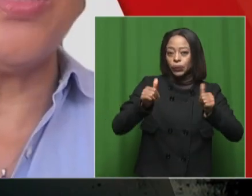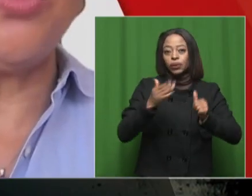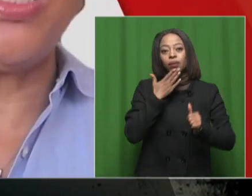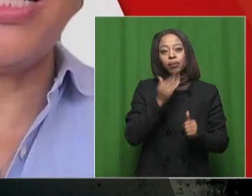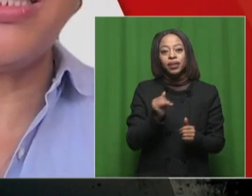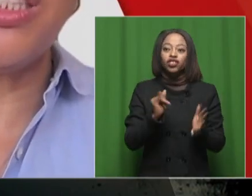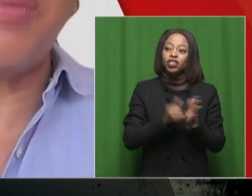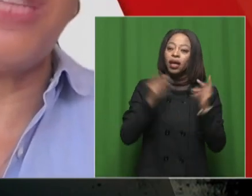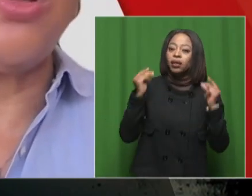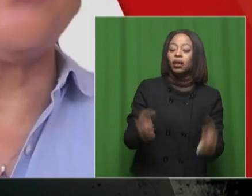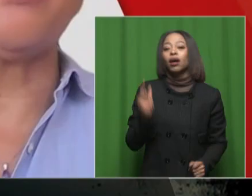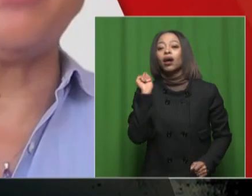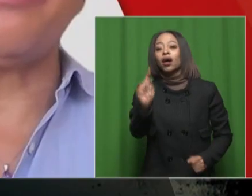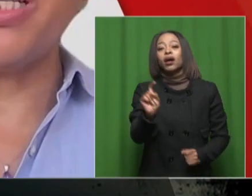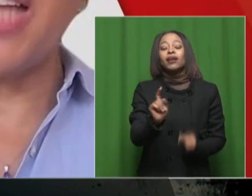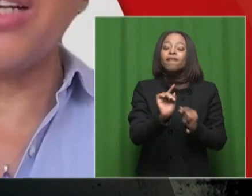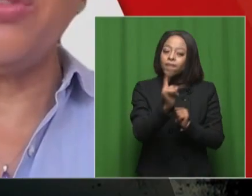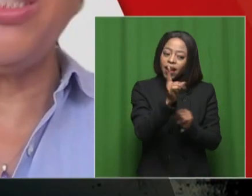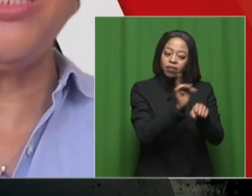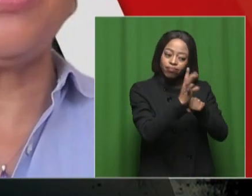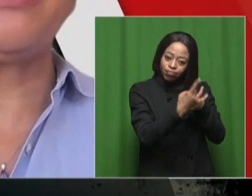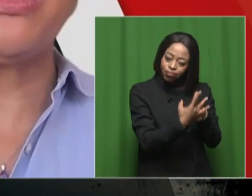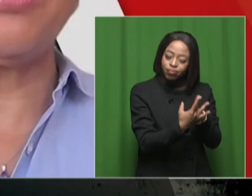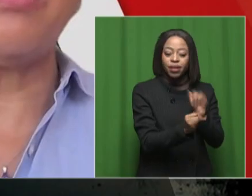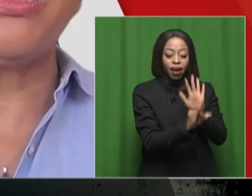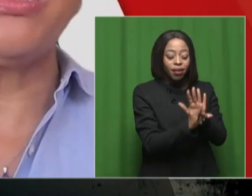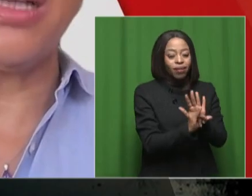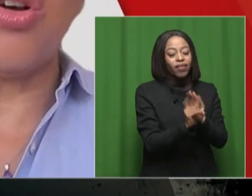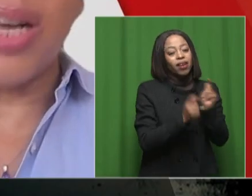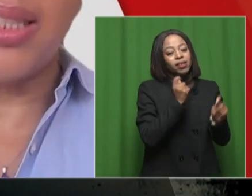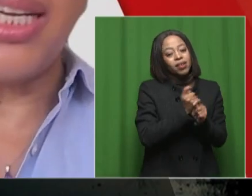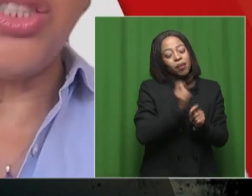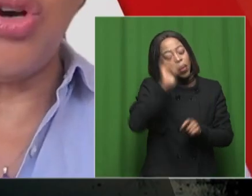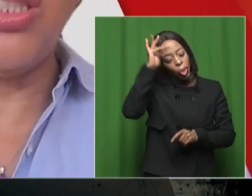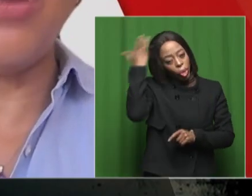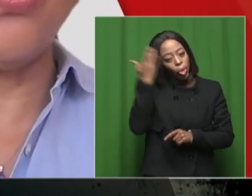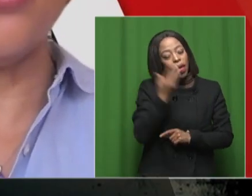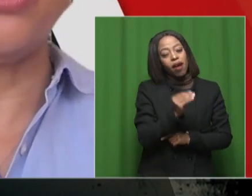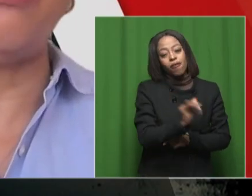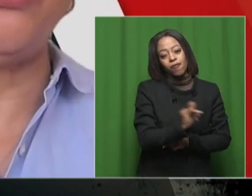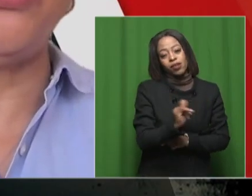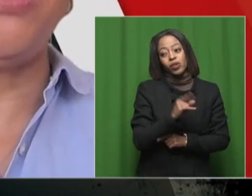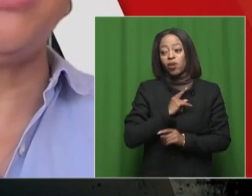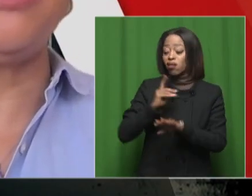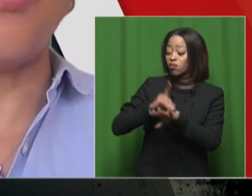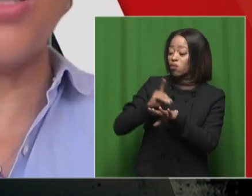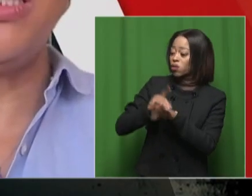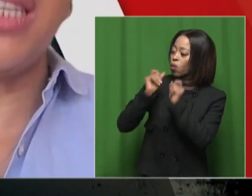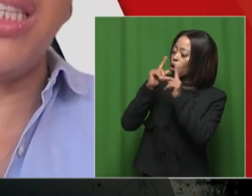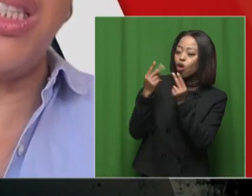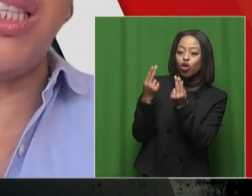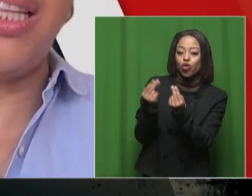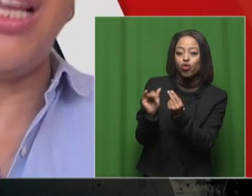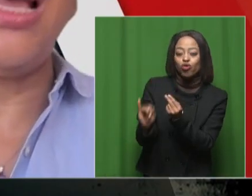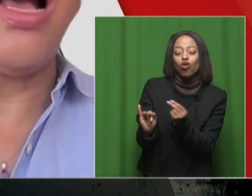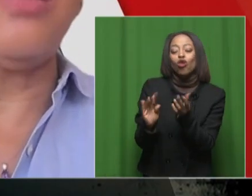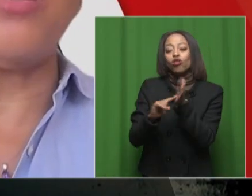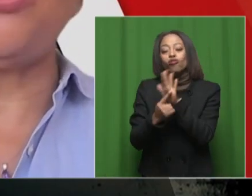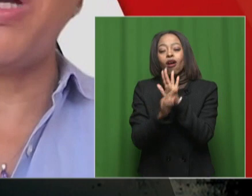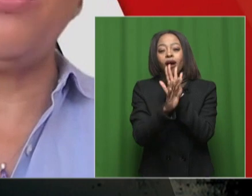go and do a hair transplant without having a diagnosis, without seeing the correct doctor who knows how to do that and what indications are